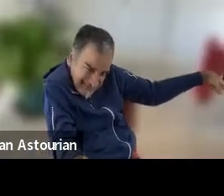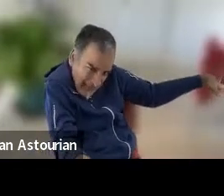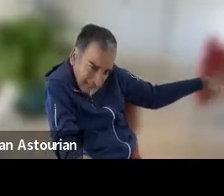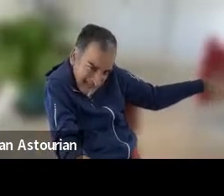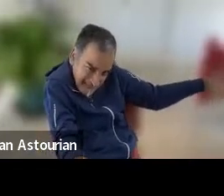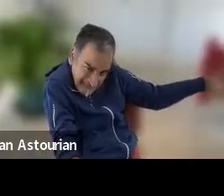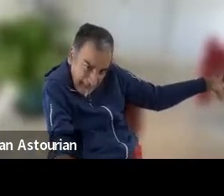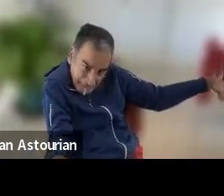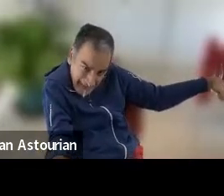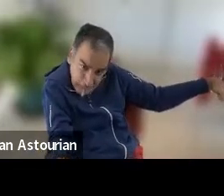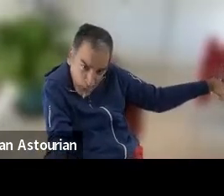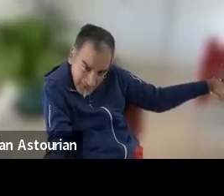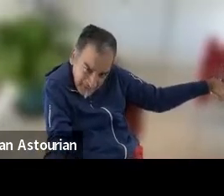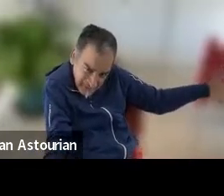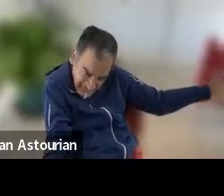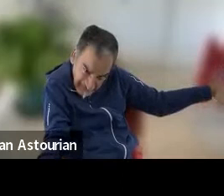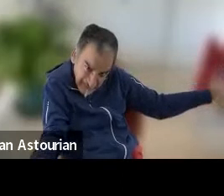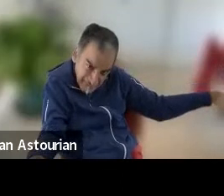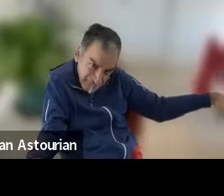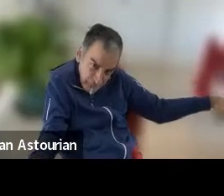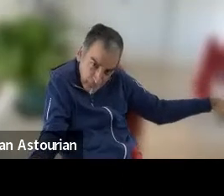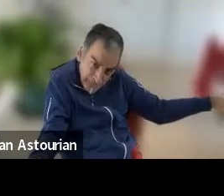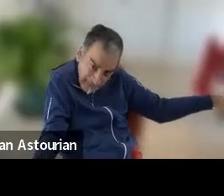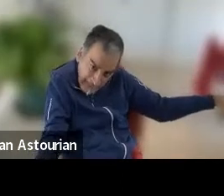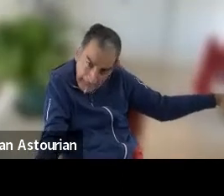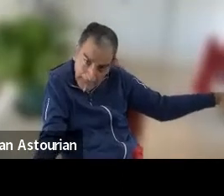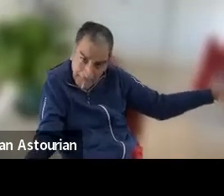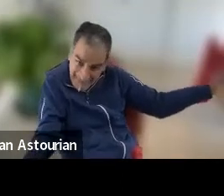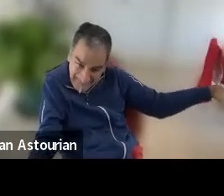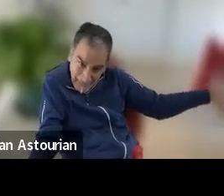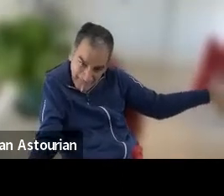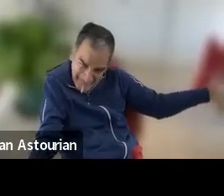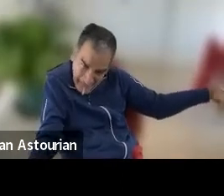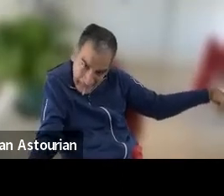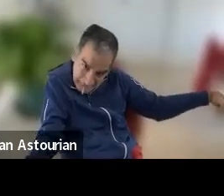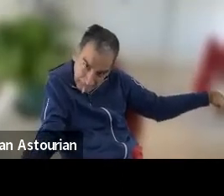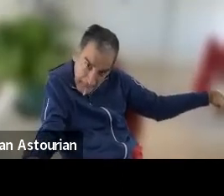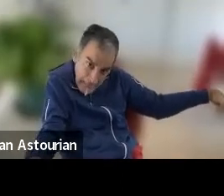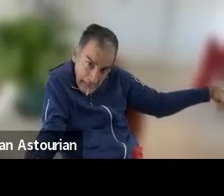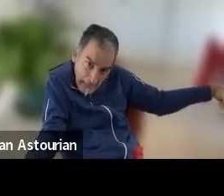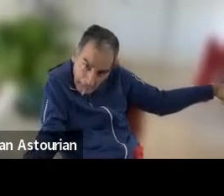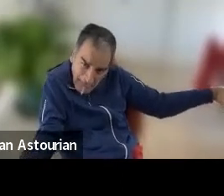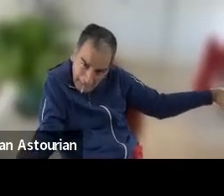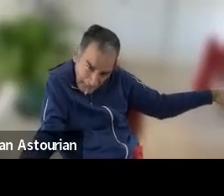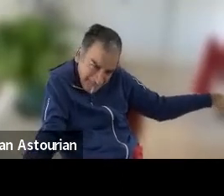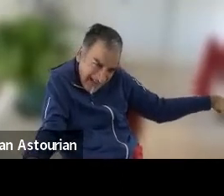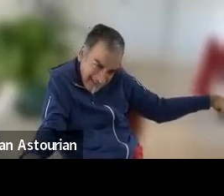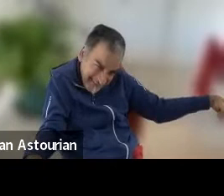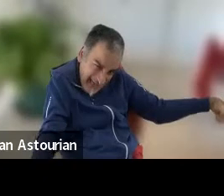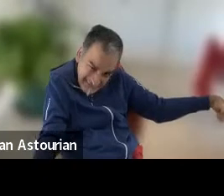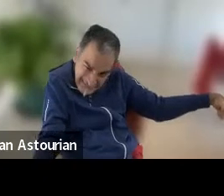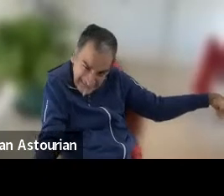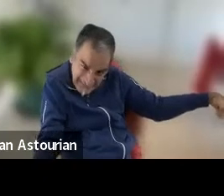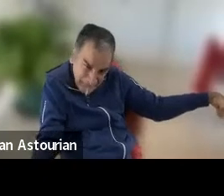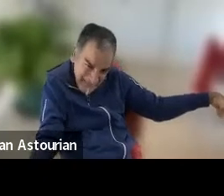Make disability a priority in future pandemic by